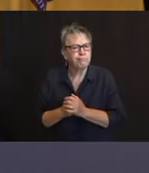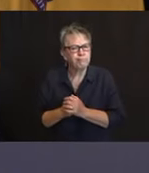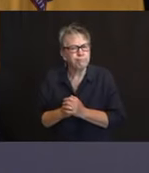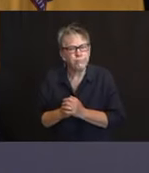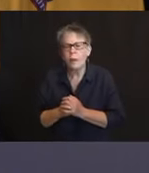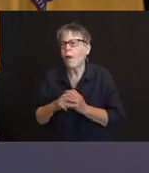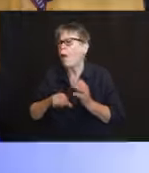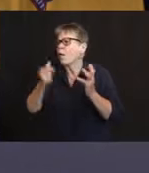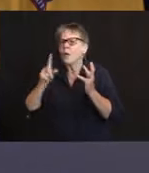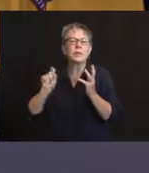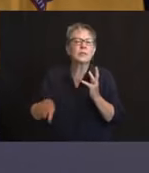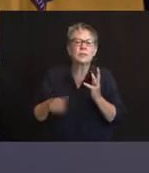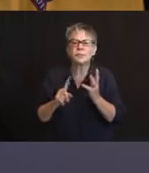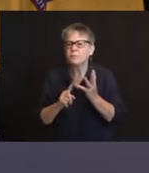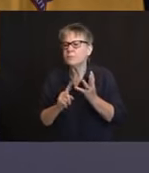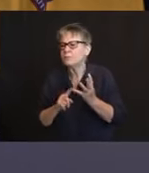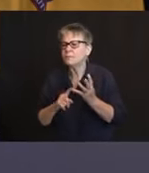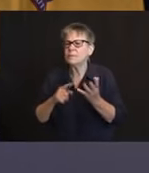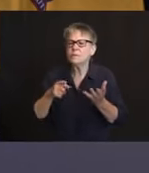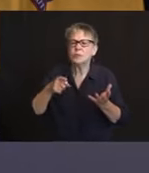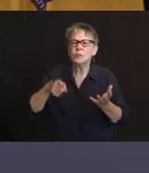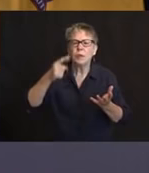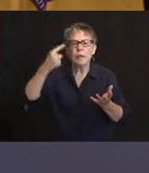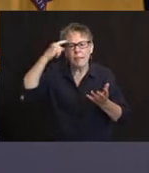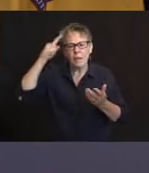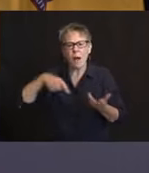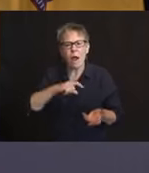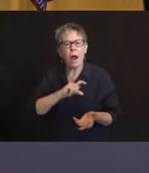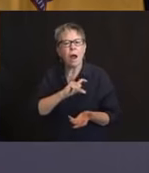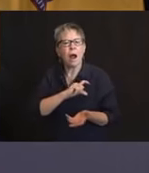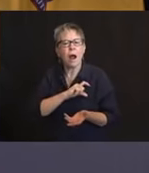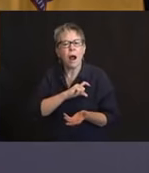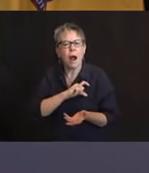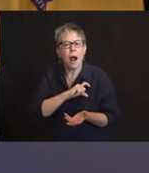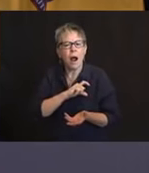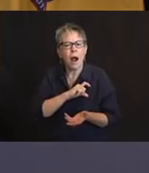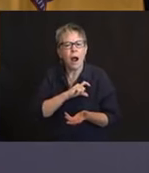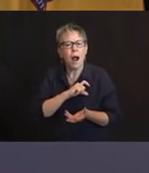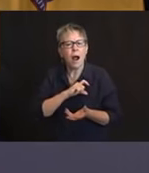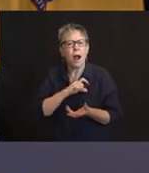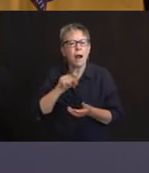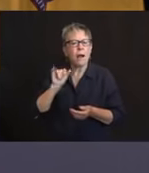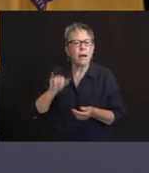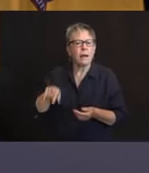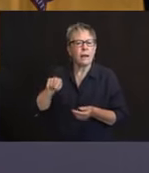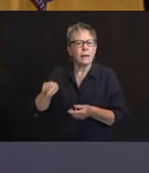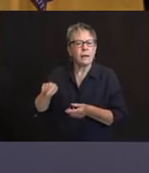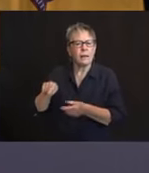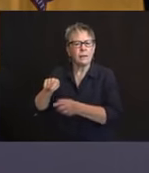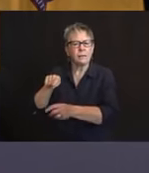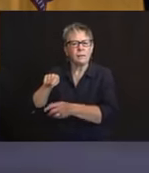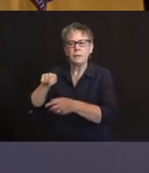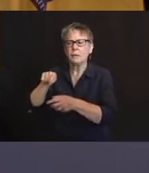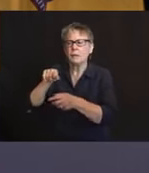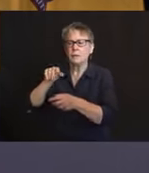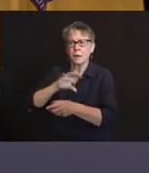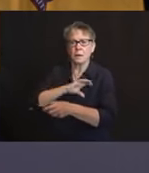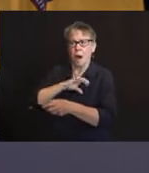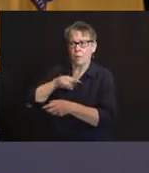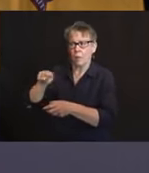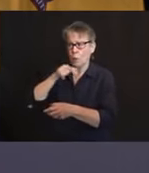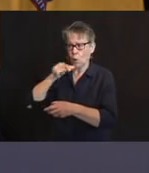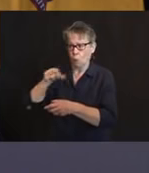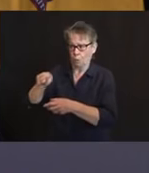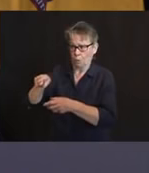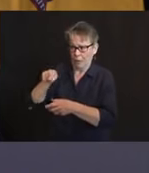be fired, and whether you would commit to signing or even lobbying for transparency legislation when it comes to police oversight. So I'm